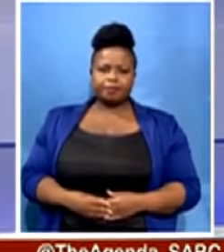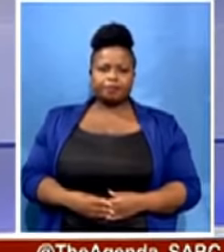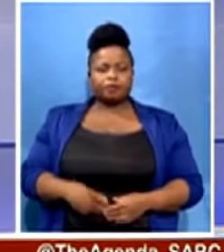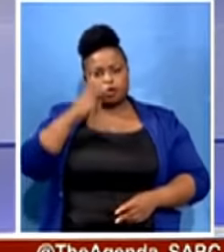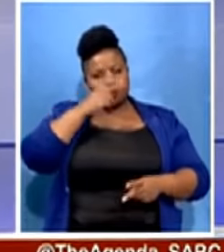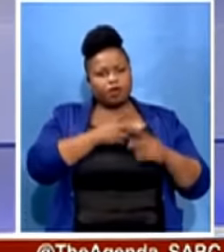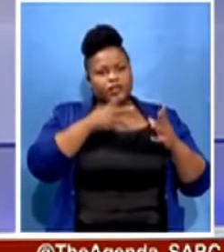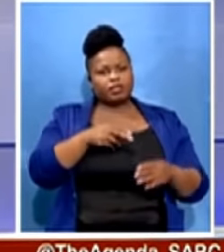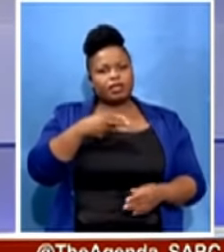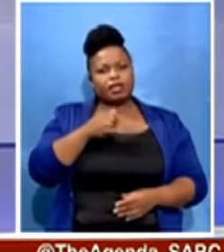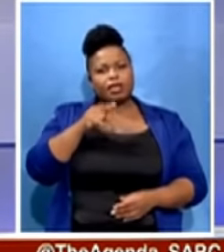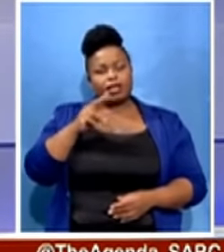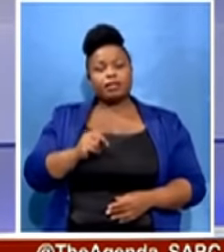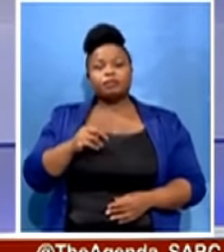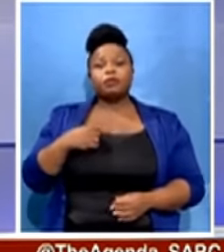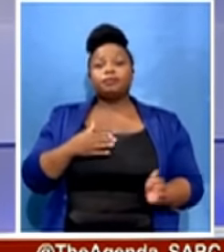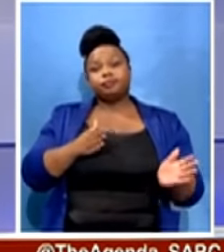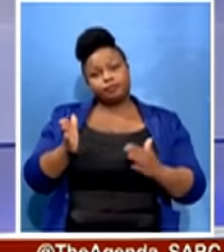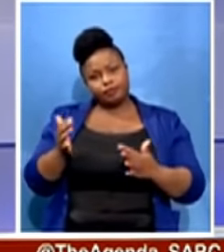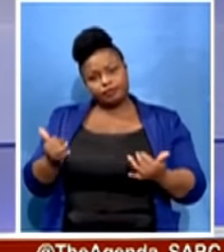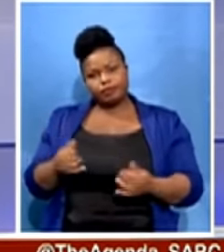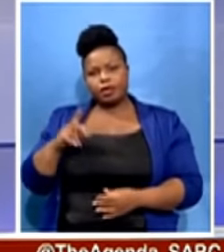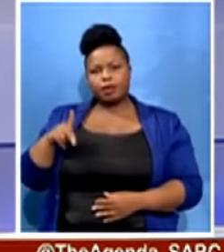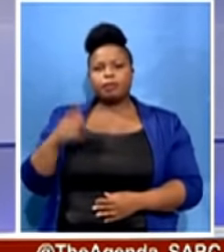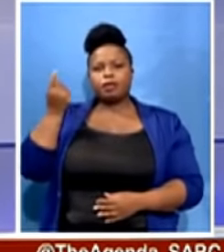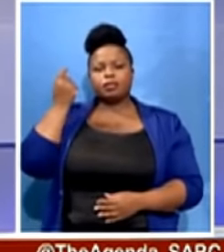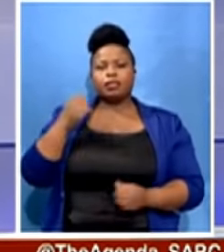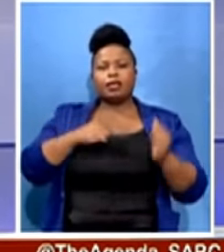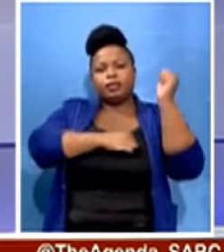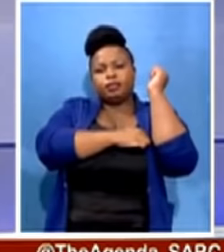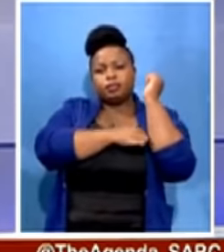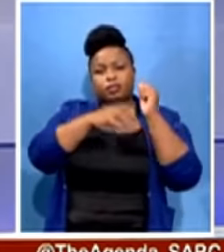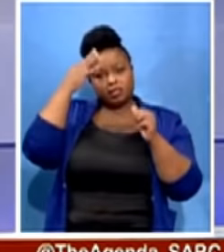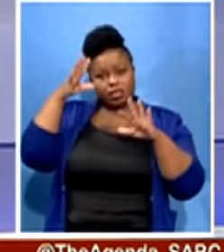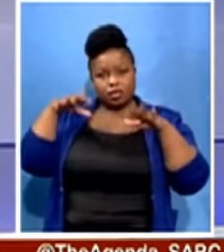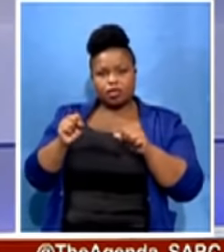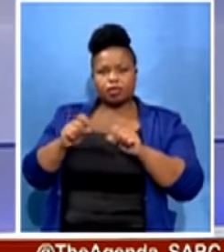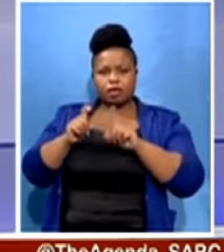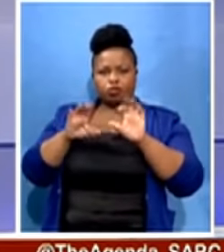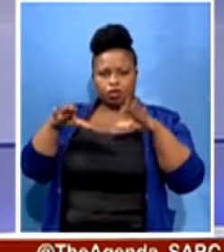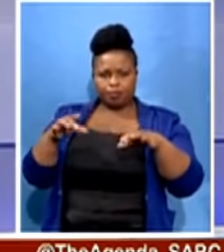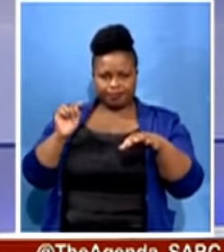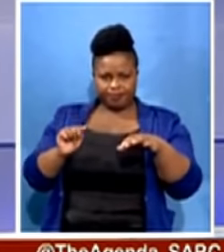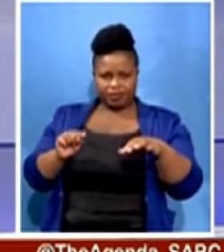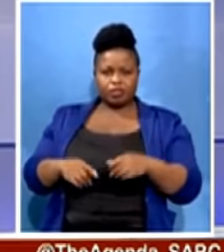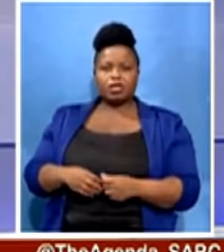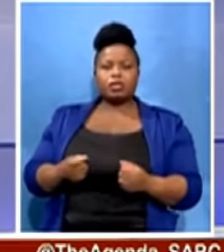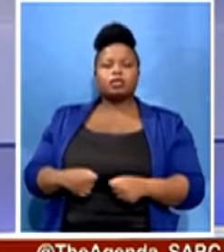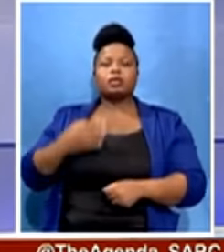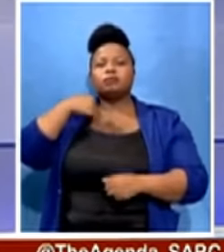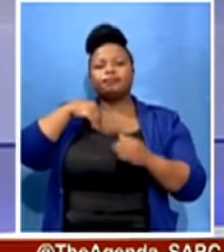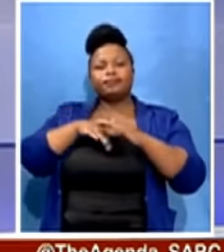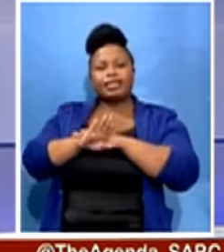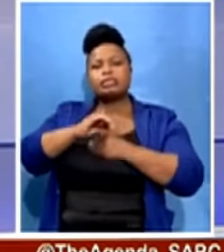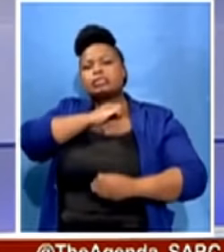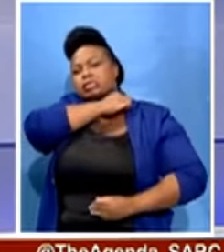Now, the Parktown office of the State Capture Commission of Inquiry was burgled last night. A number of laptops, we understand,